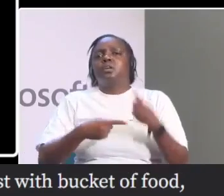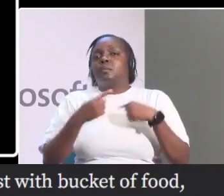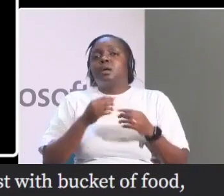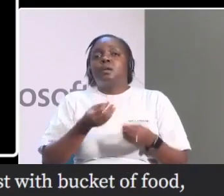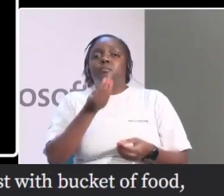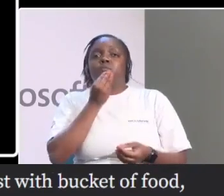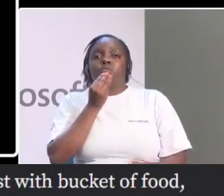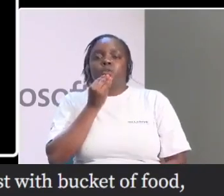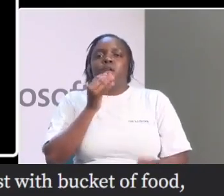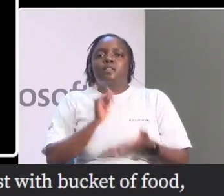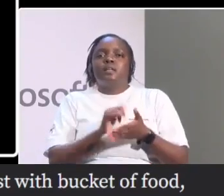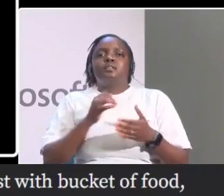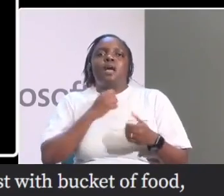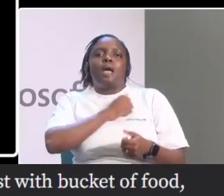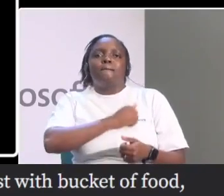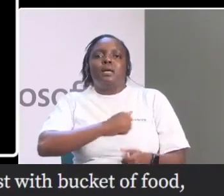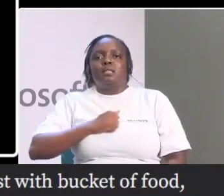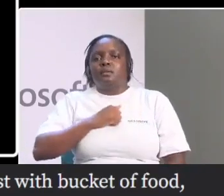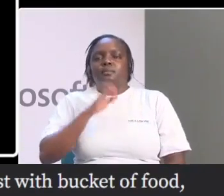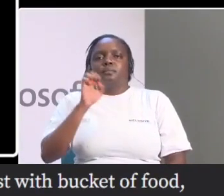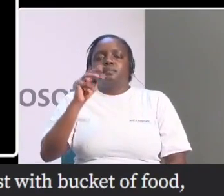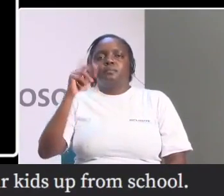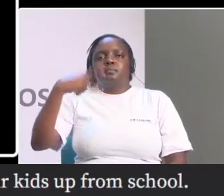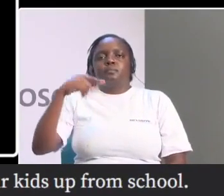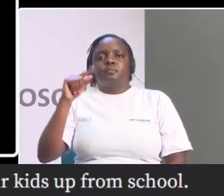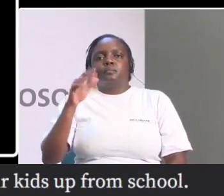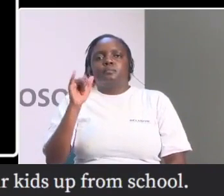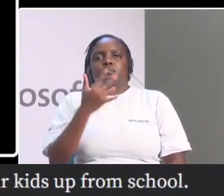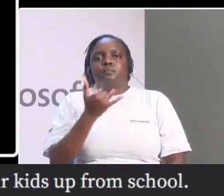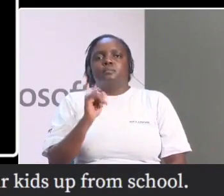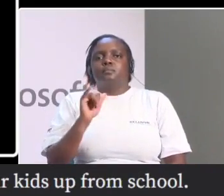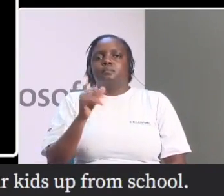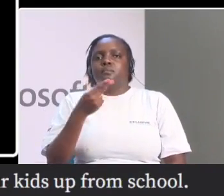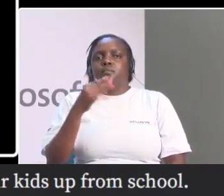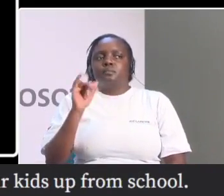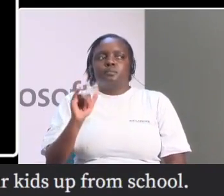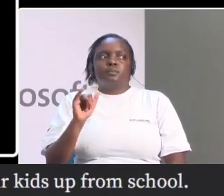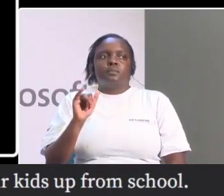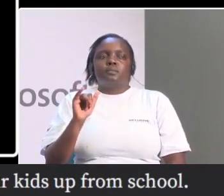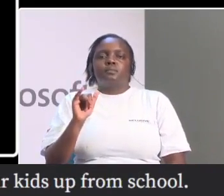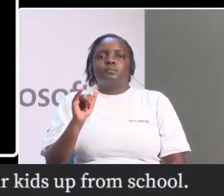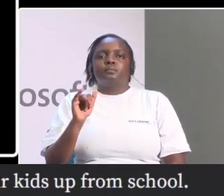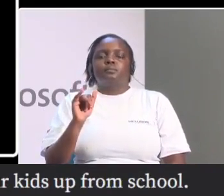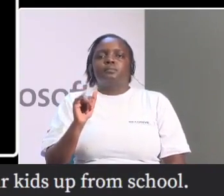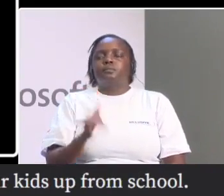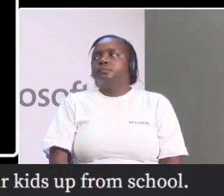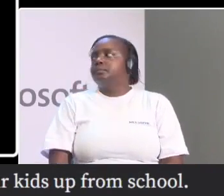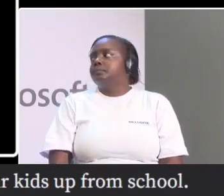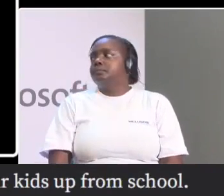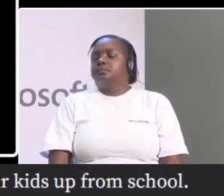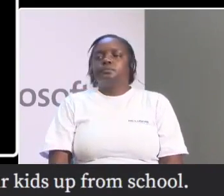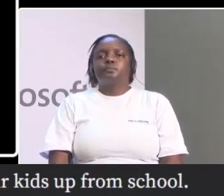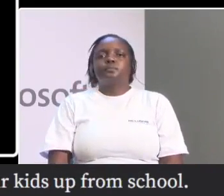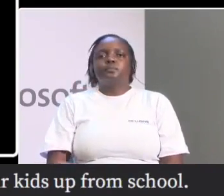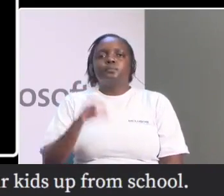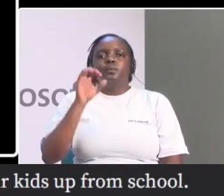gave me food. That's empathy. Next slide. And it was curry, Sumita.